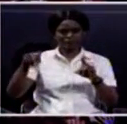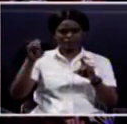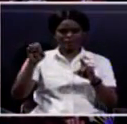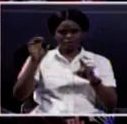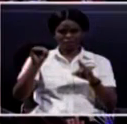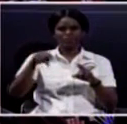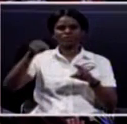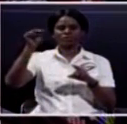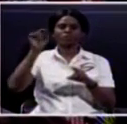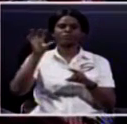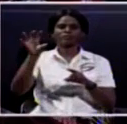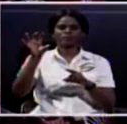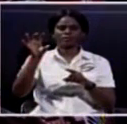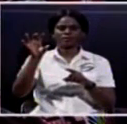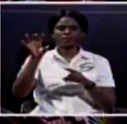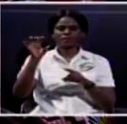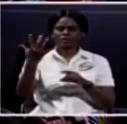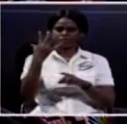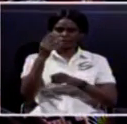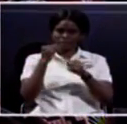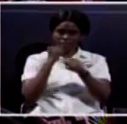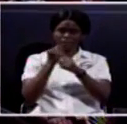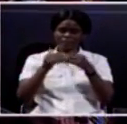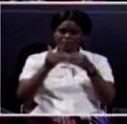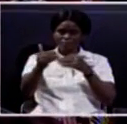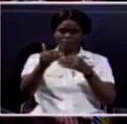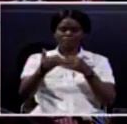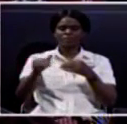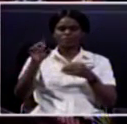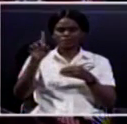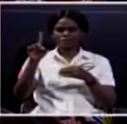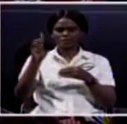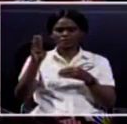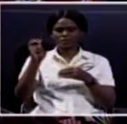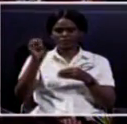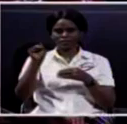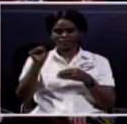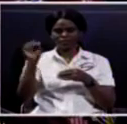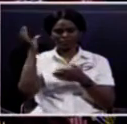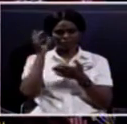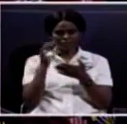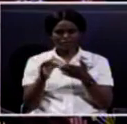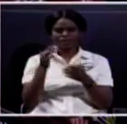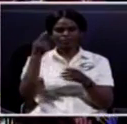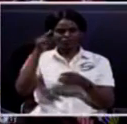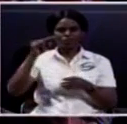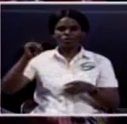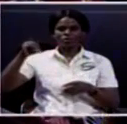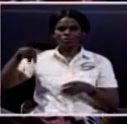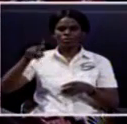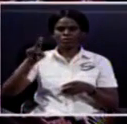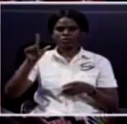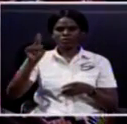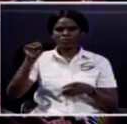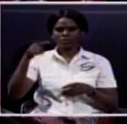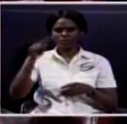Northern Province. 5 years down the line, I was promoted as District Education Board Secretary from Pulungu. Then I was transferred